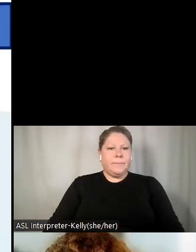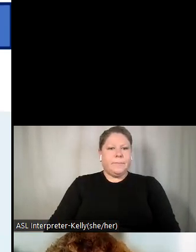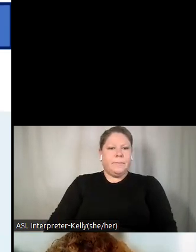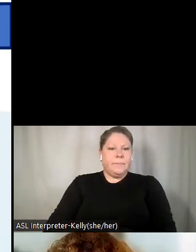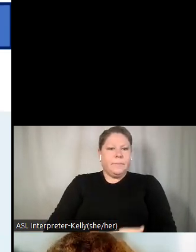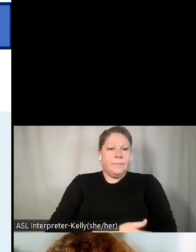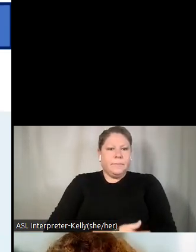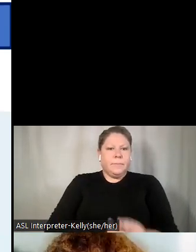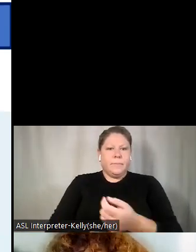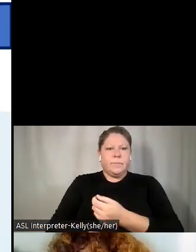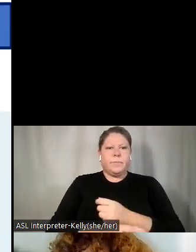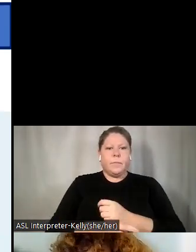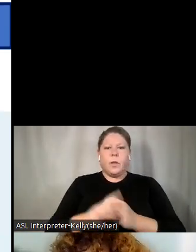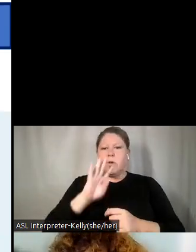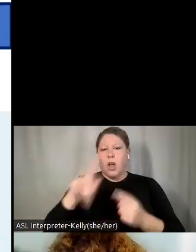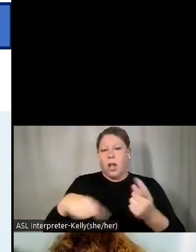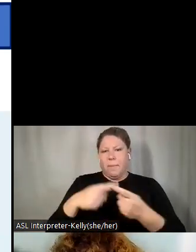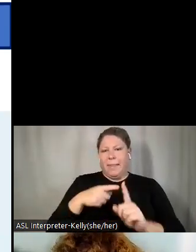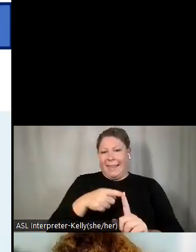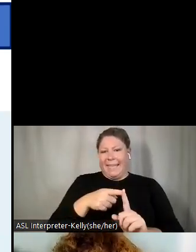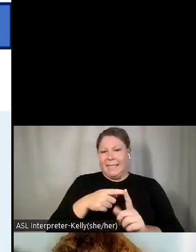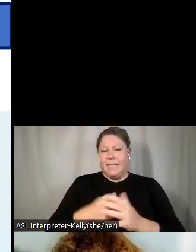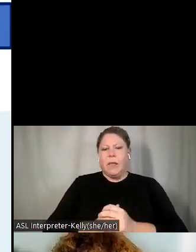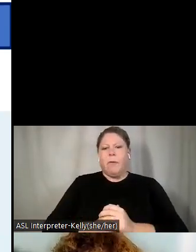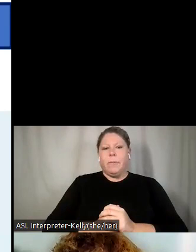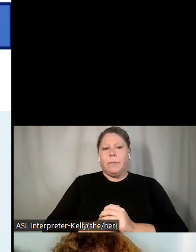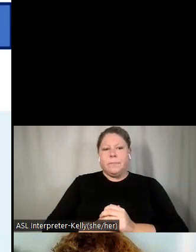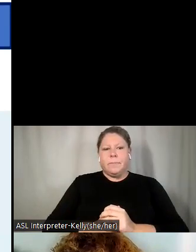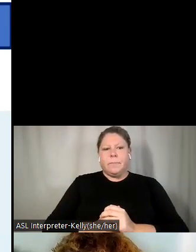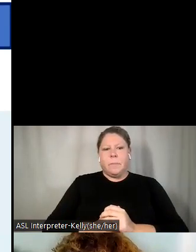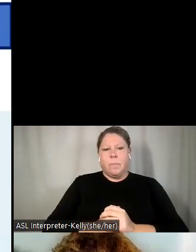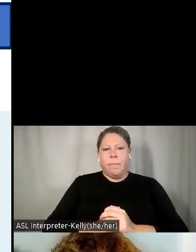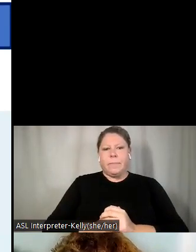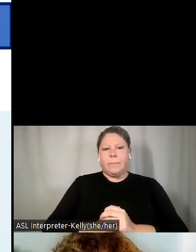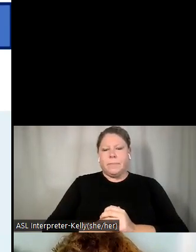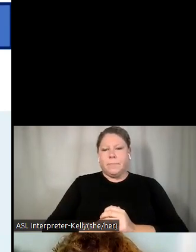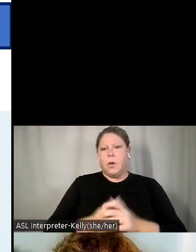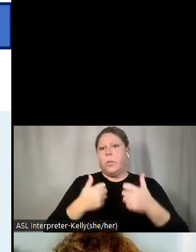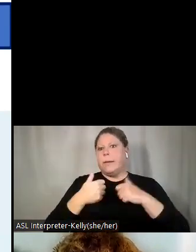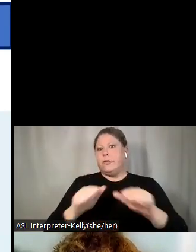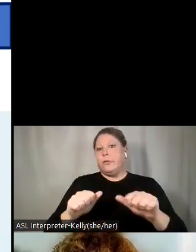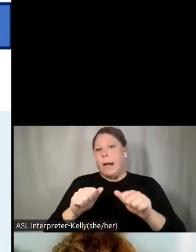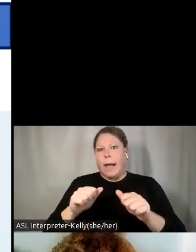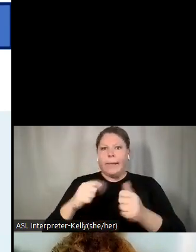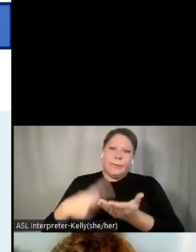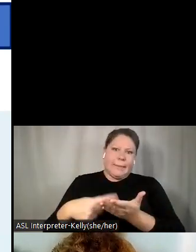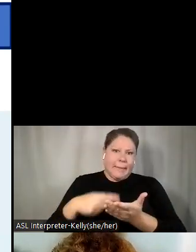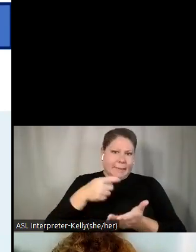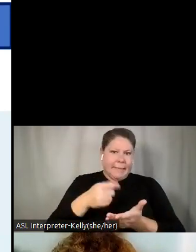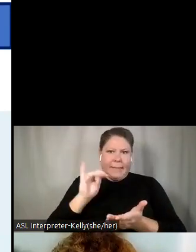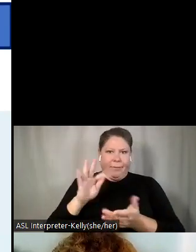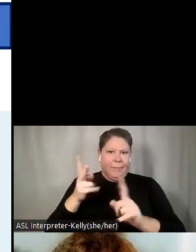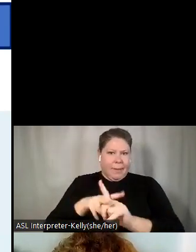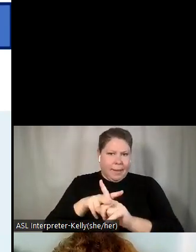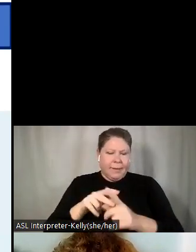We also talk quite a bit about this, or at least we try to have this conversation wherever it's relevant, which is as we're